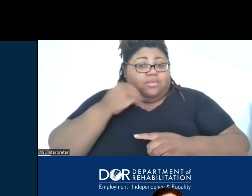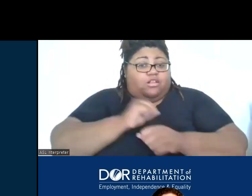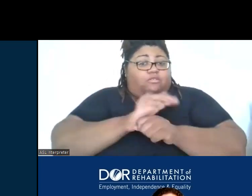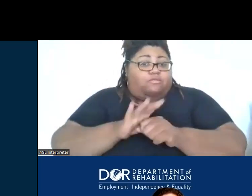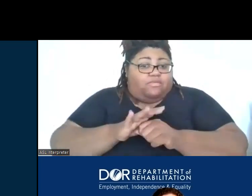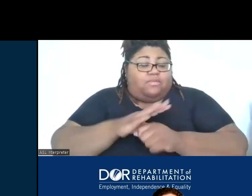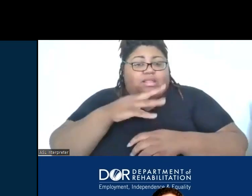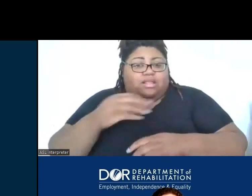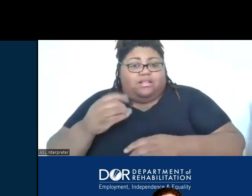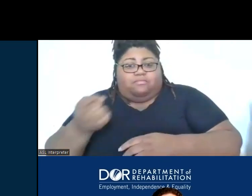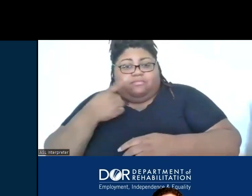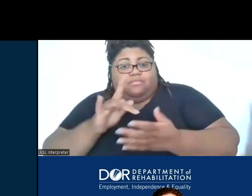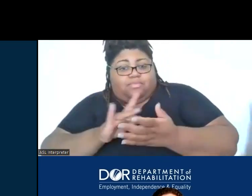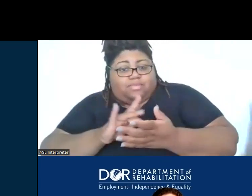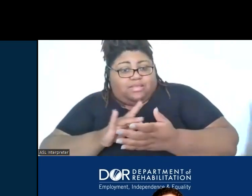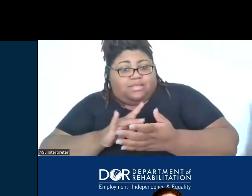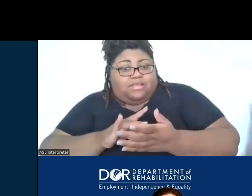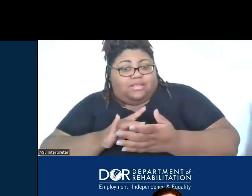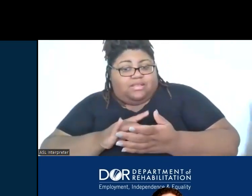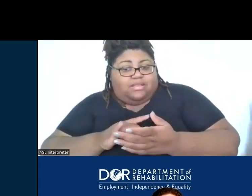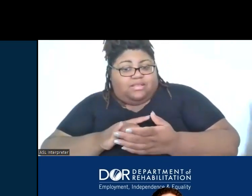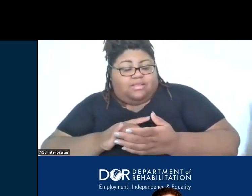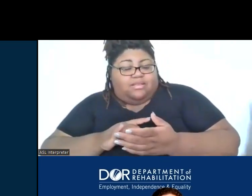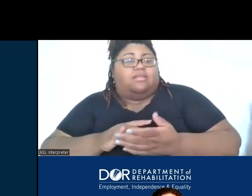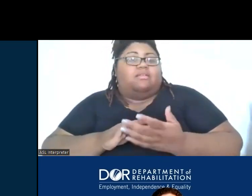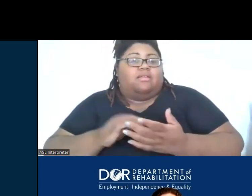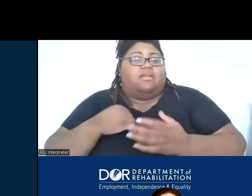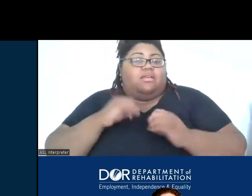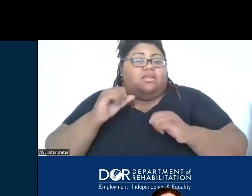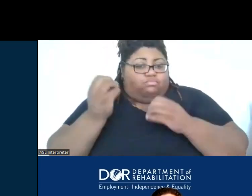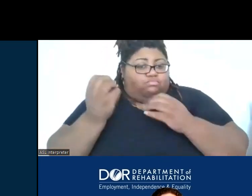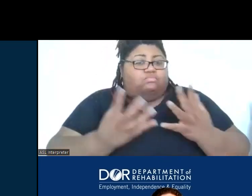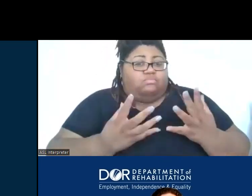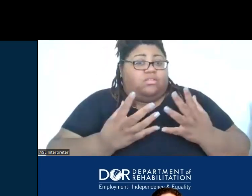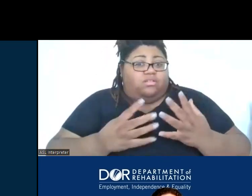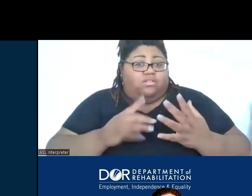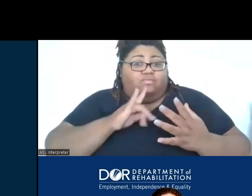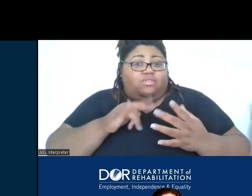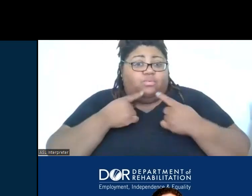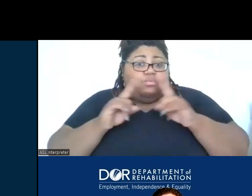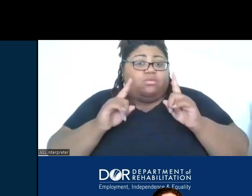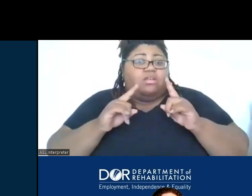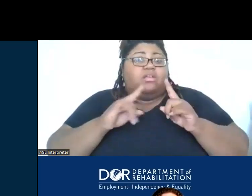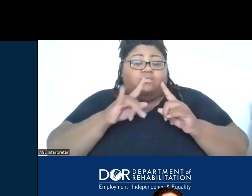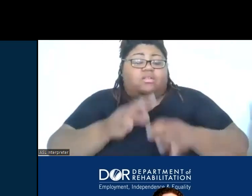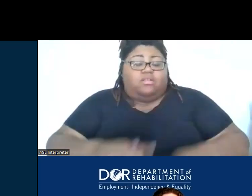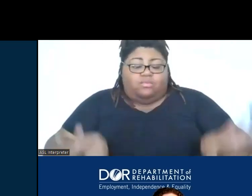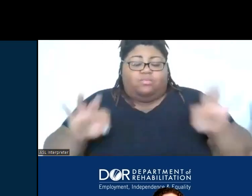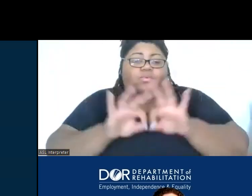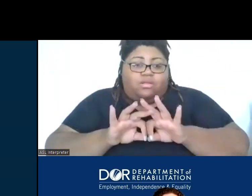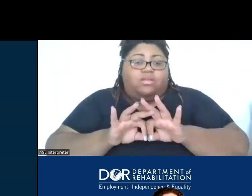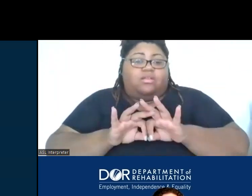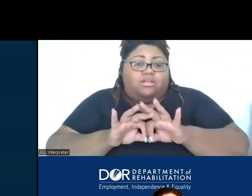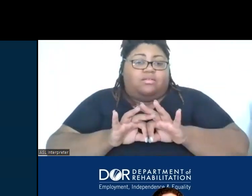taking one of these therapeutics, I can say that they really do work, and it really is very important.